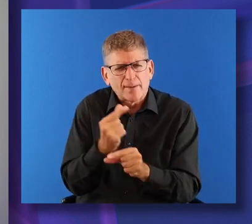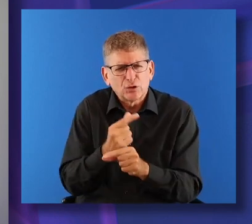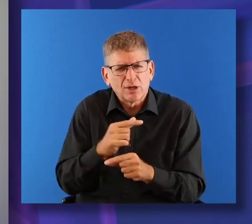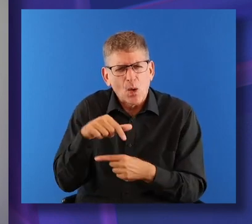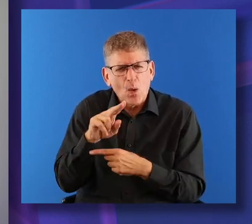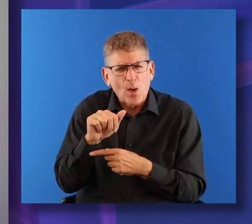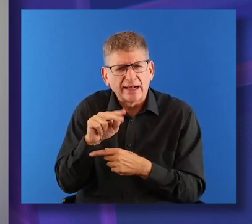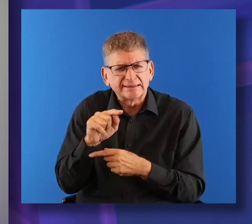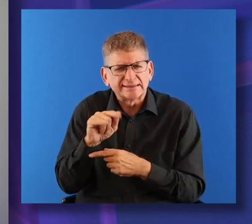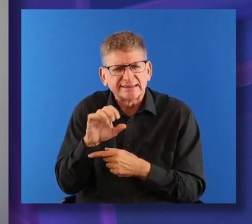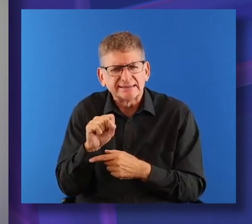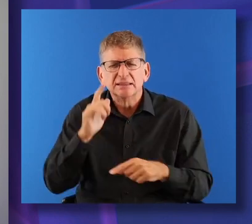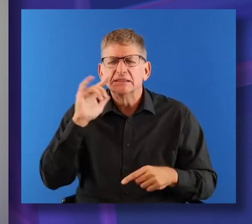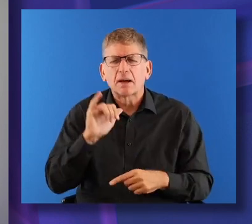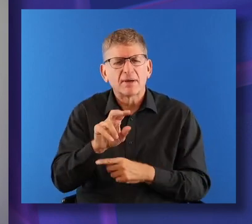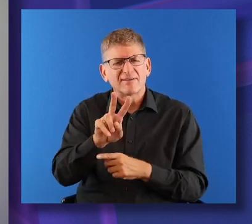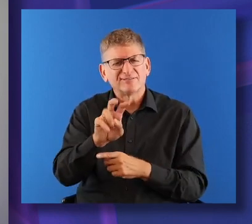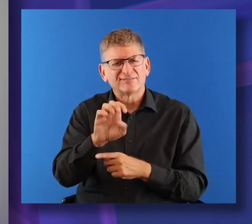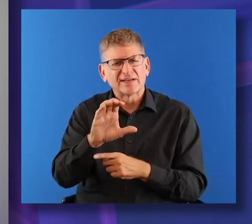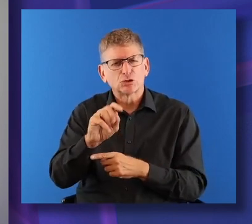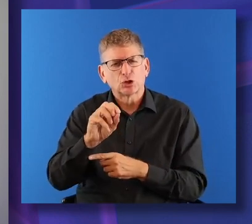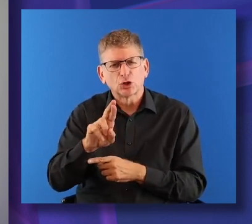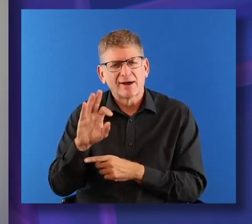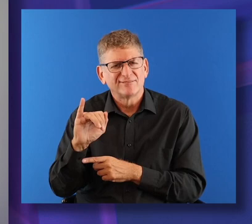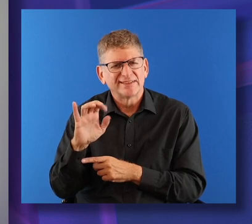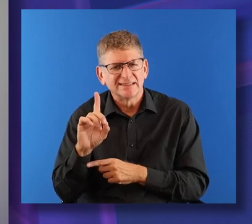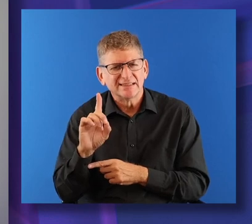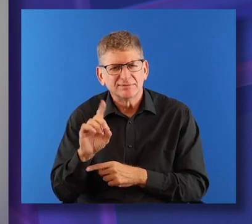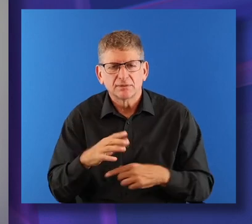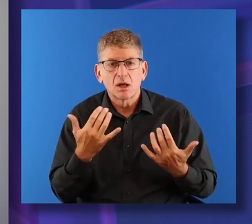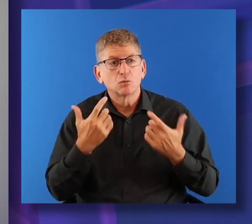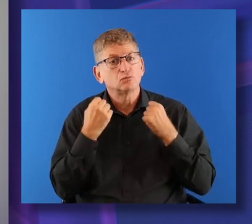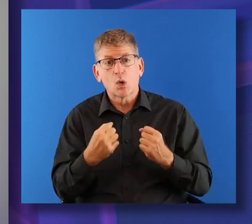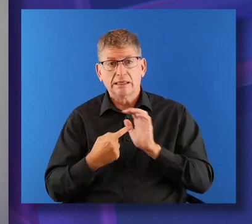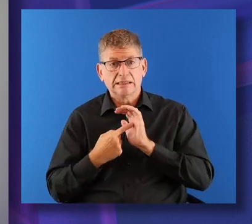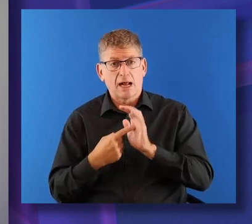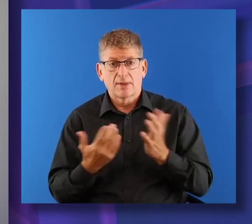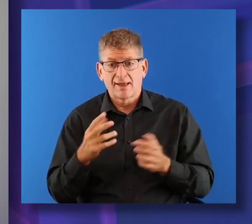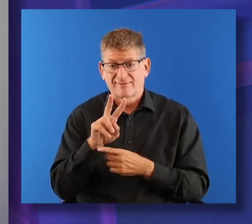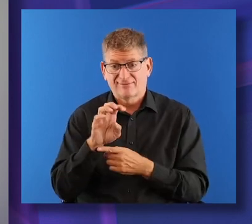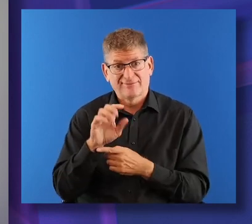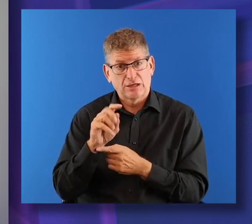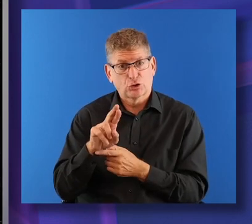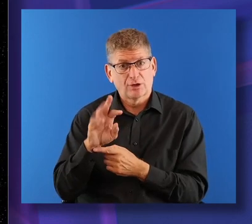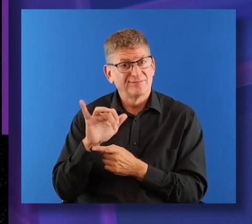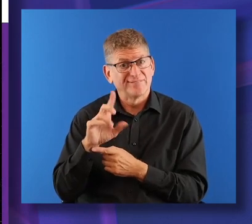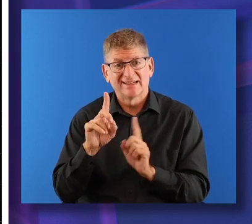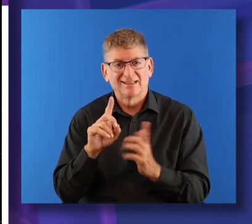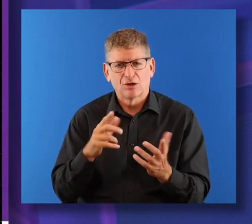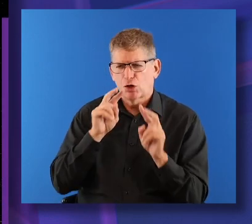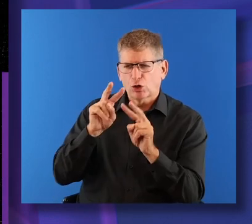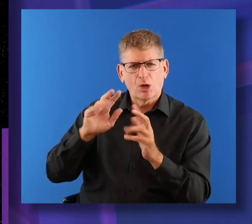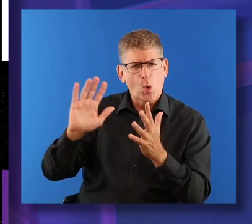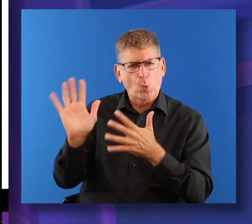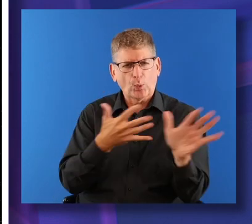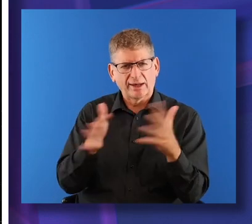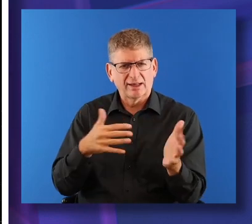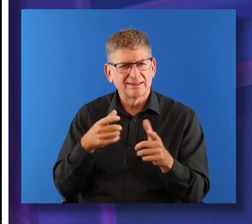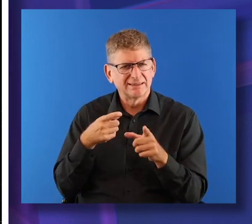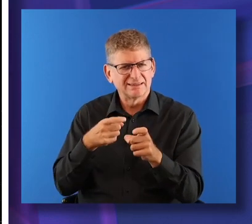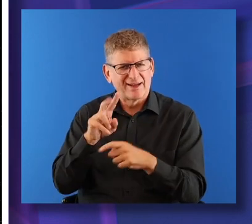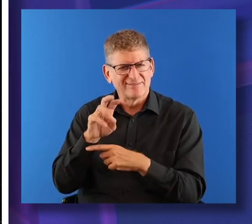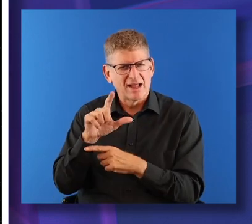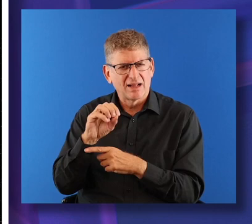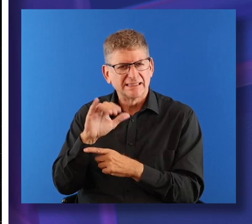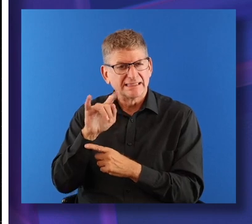fields. Now, a prominent example of a vector field is the wind velocity field. And